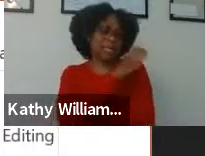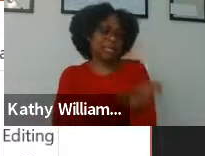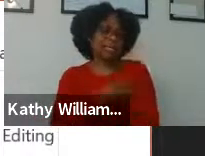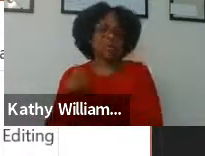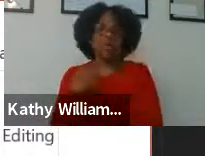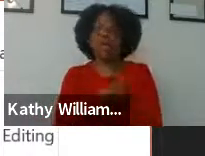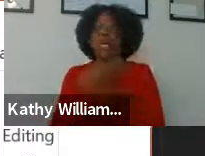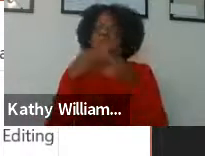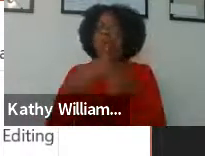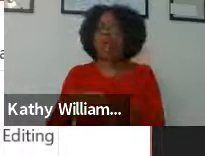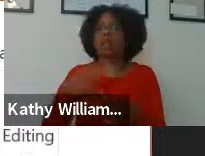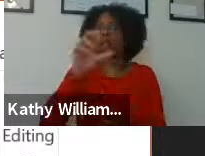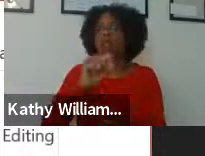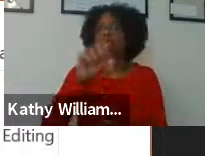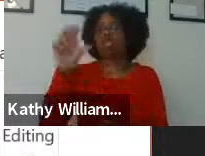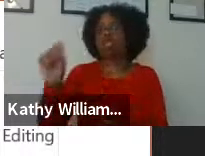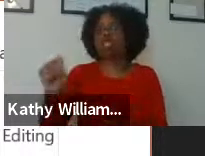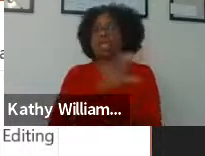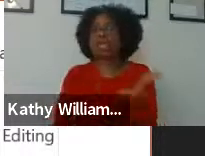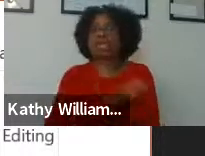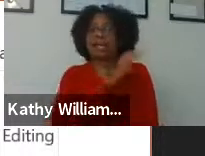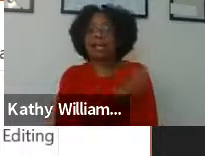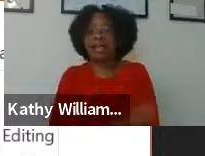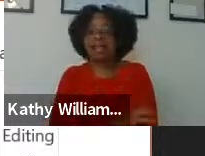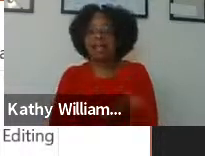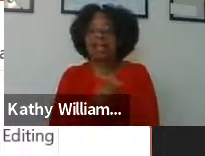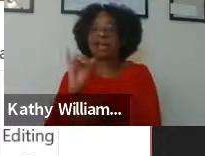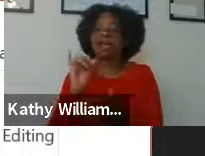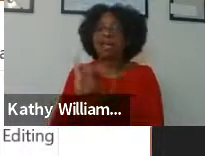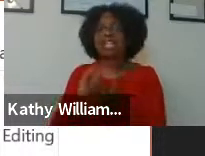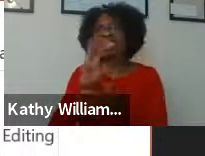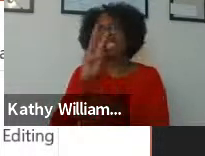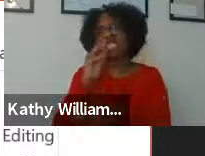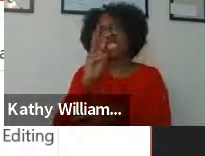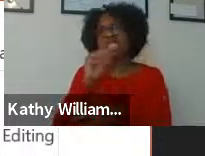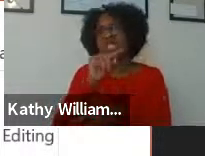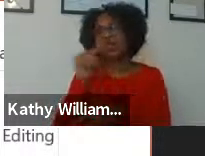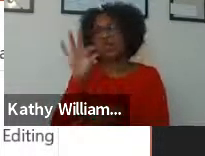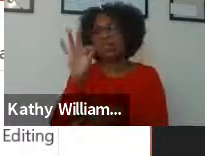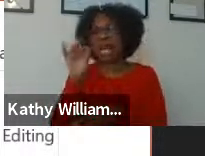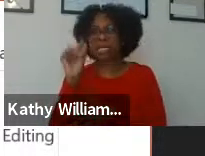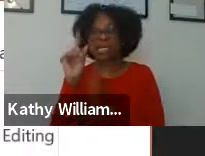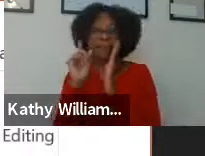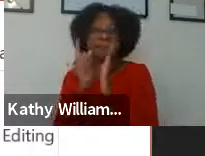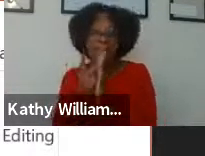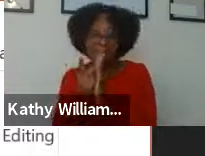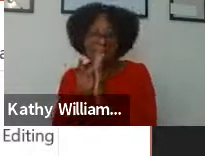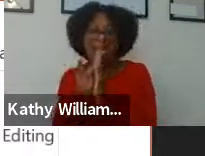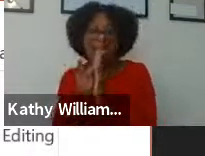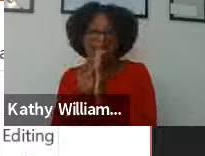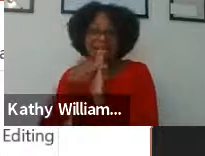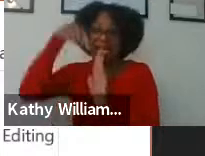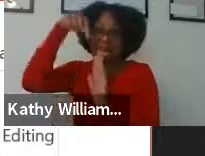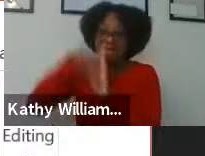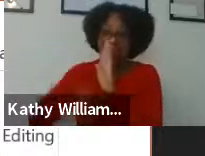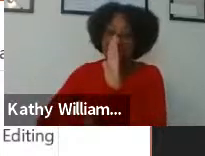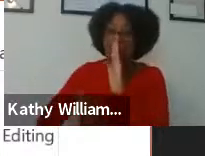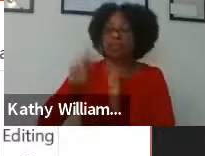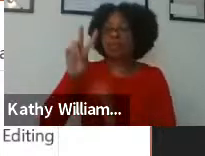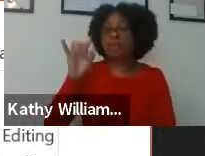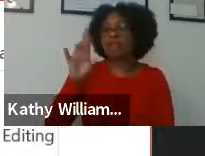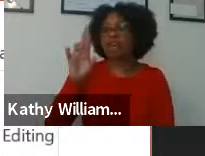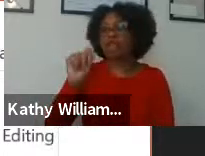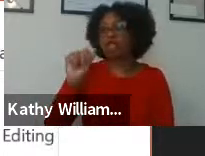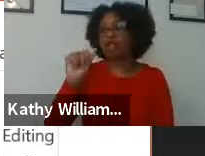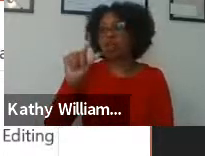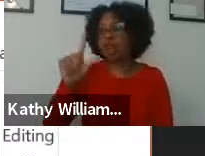Security clinics. And these are 60 to 90-minute in-depth virtual